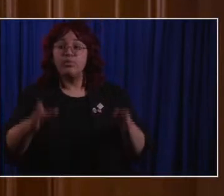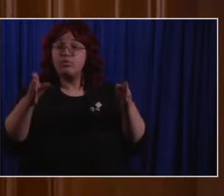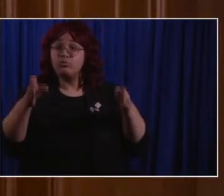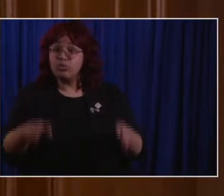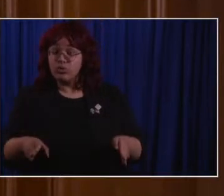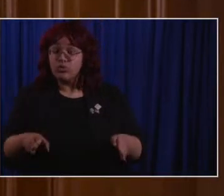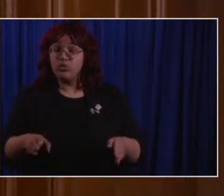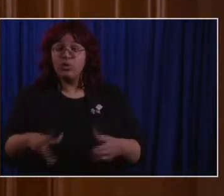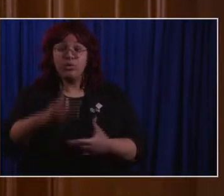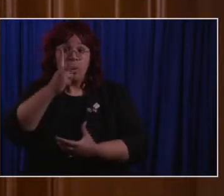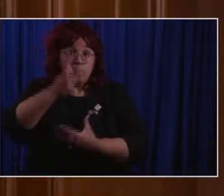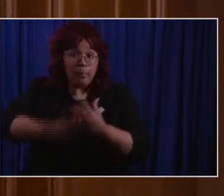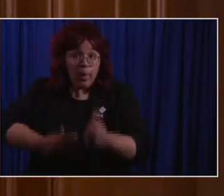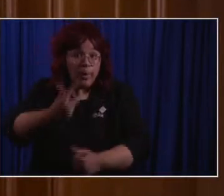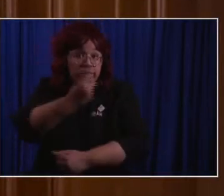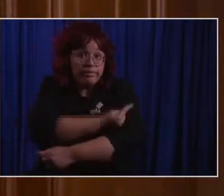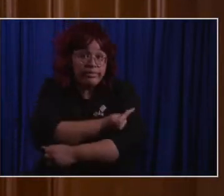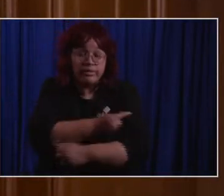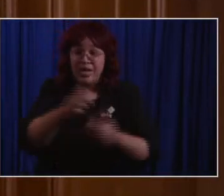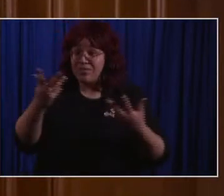fully vaccinated.